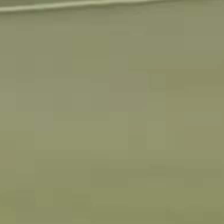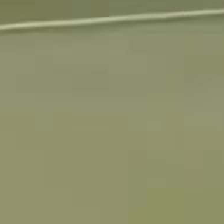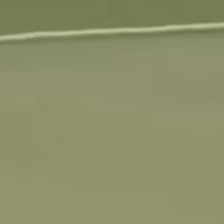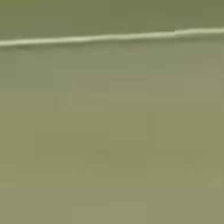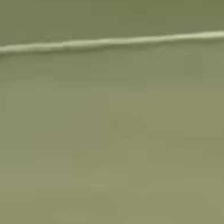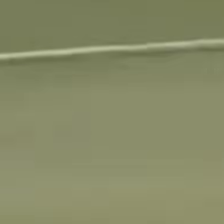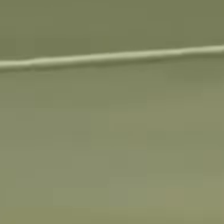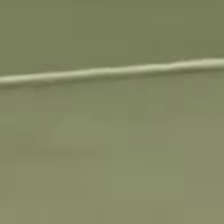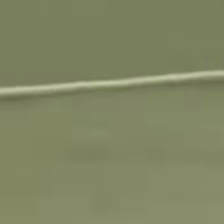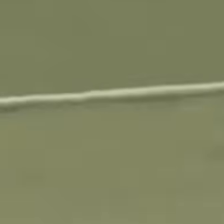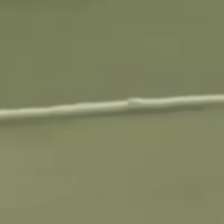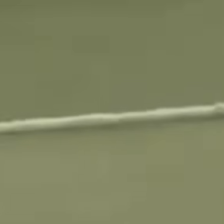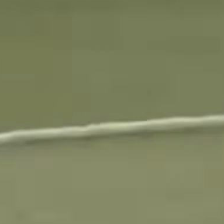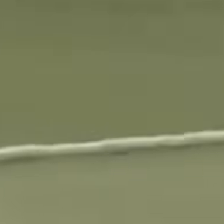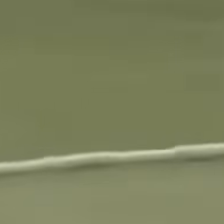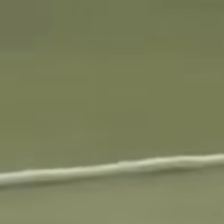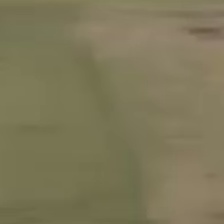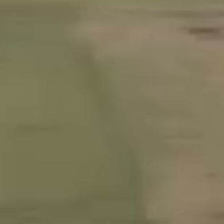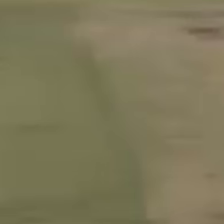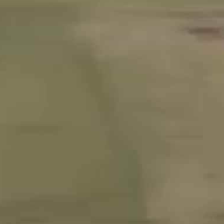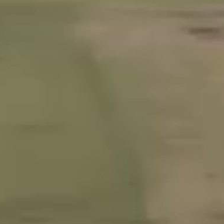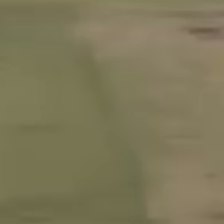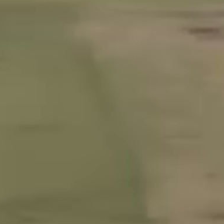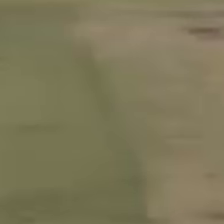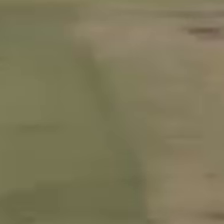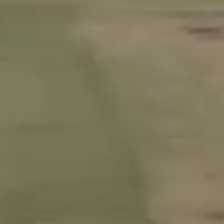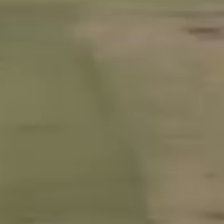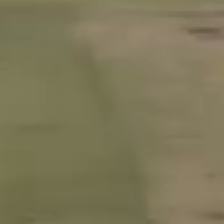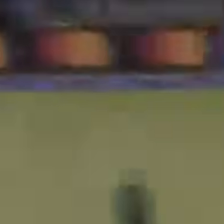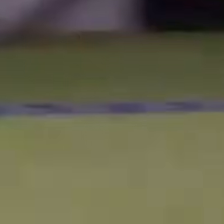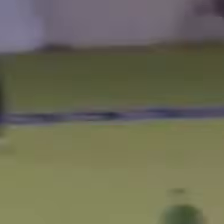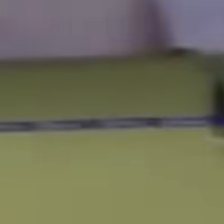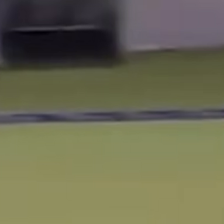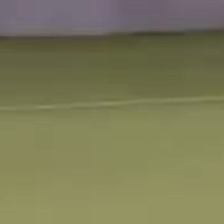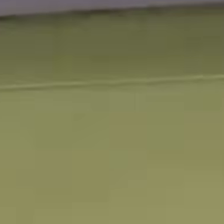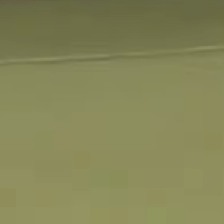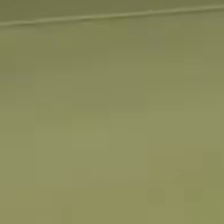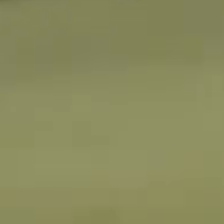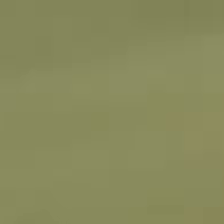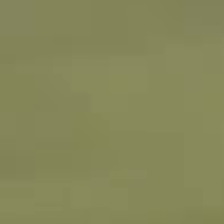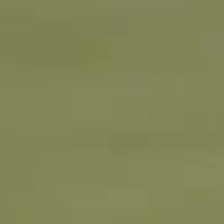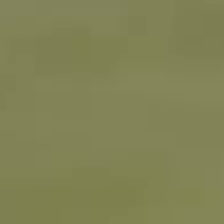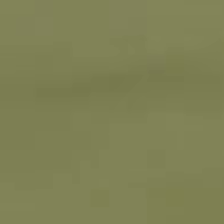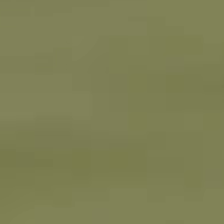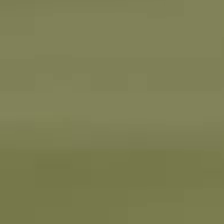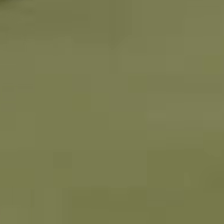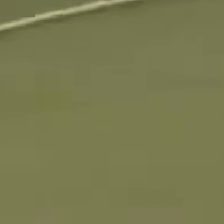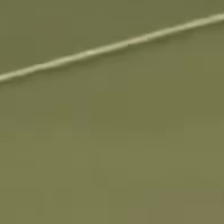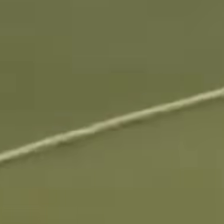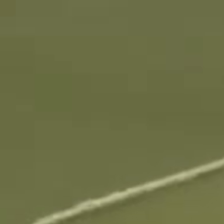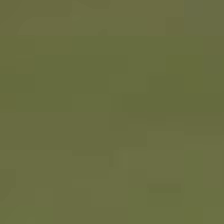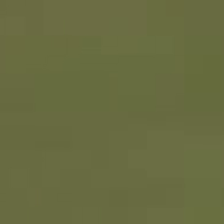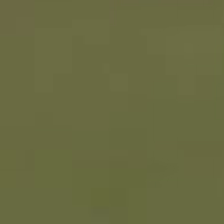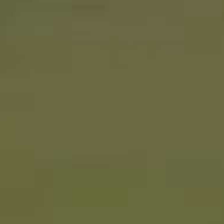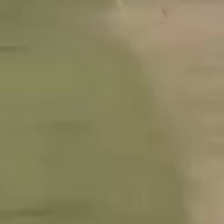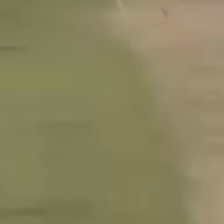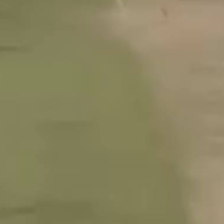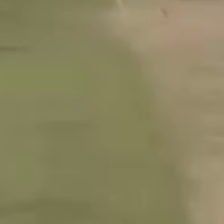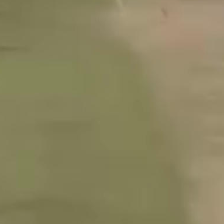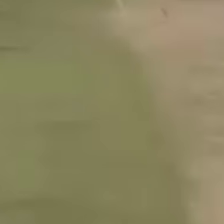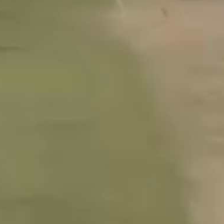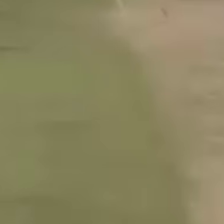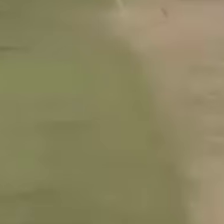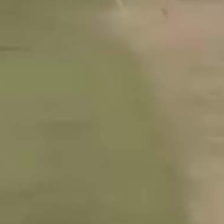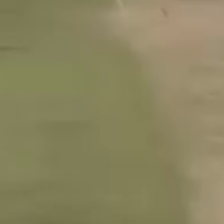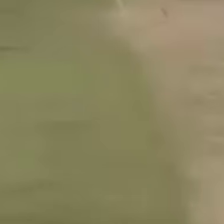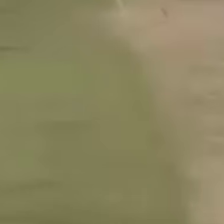centuries, and took 6 wickets, earning her Player of the Series award. While in the T20s against Pakistan, she led from